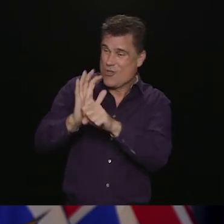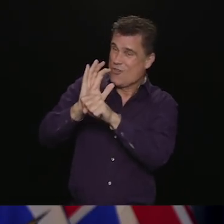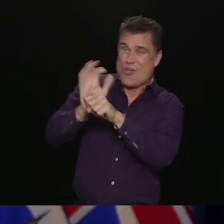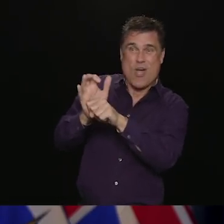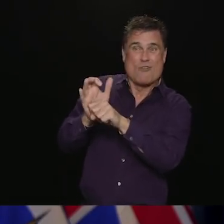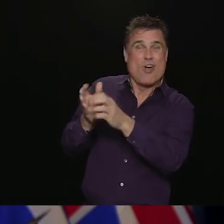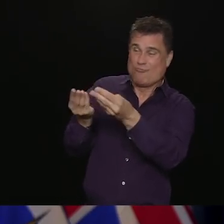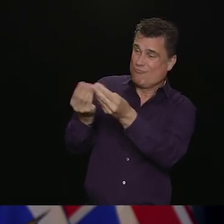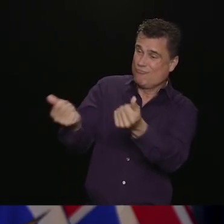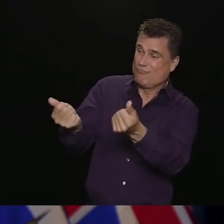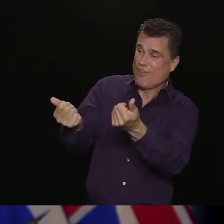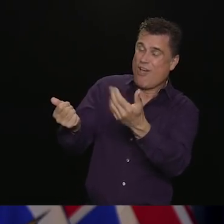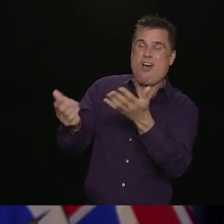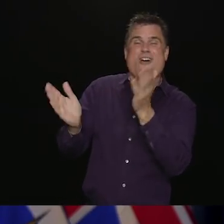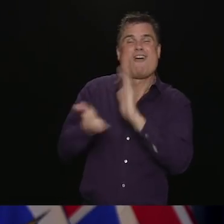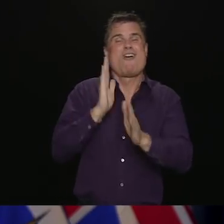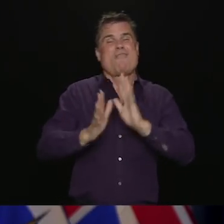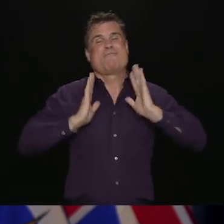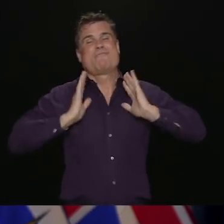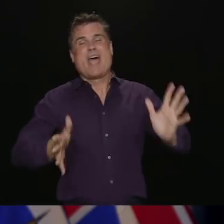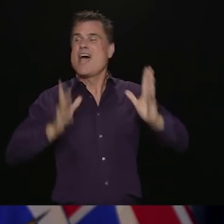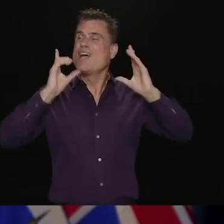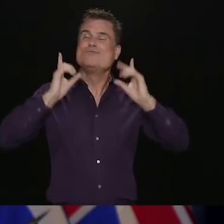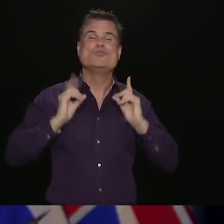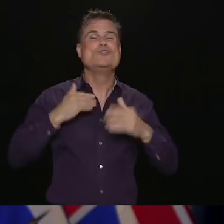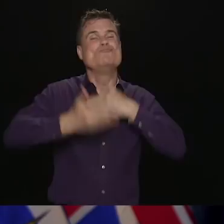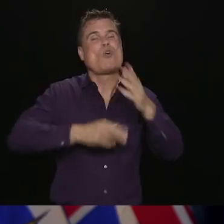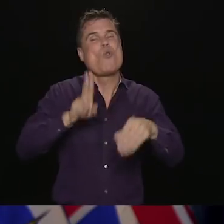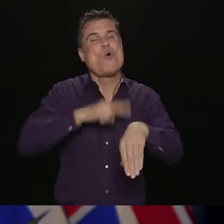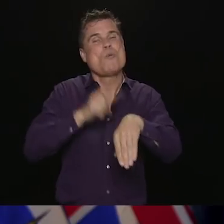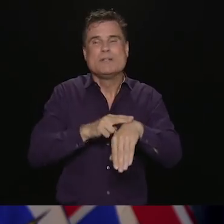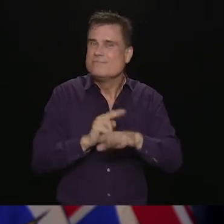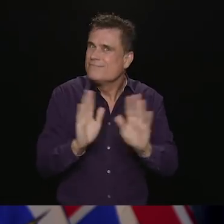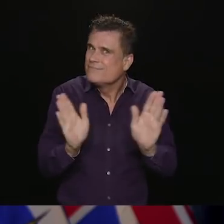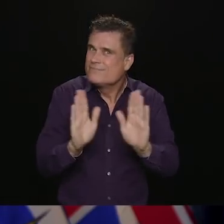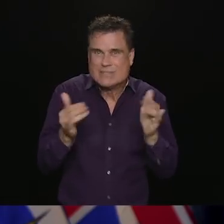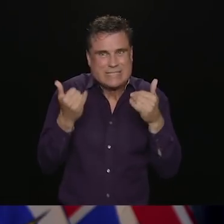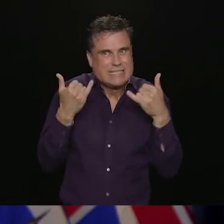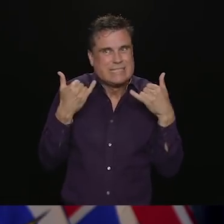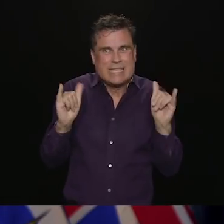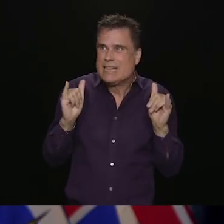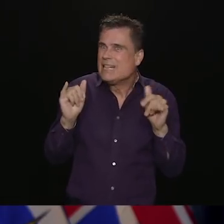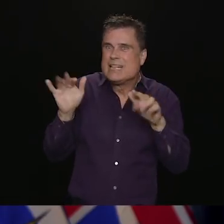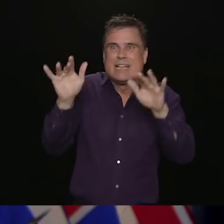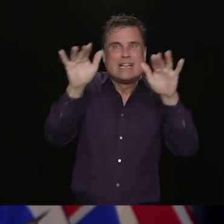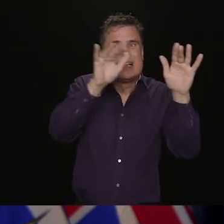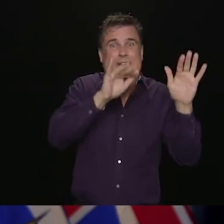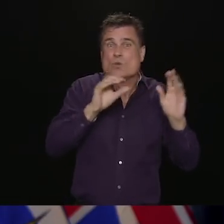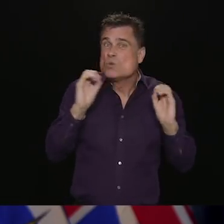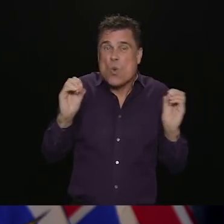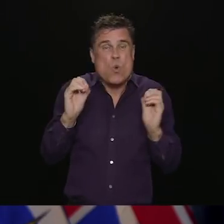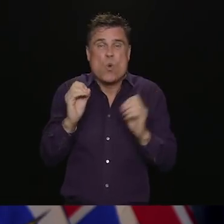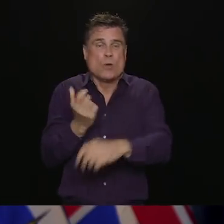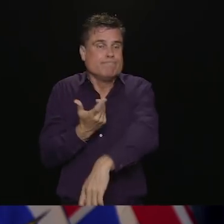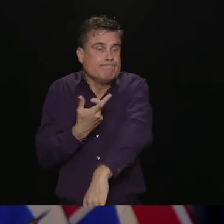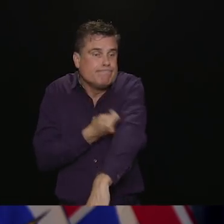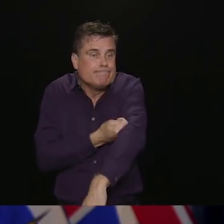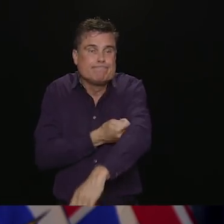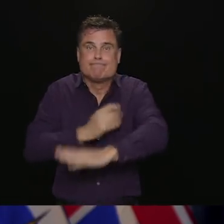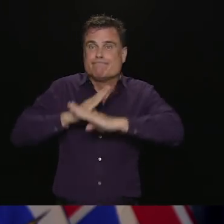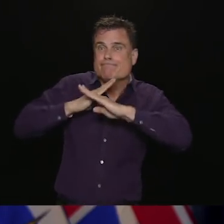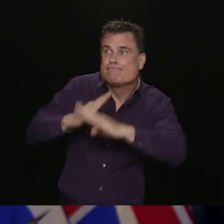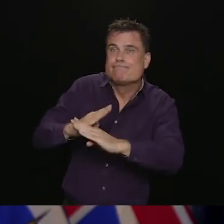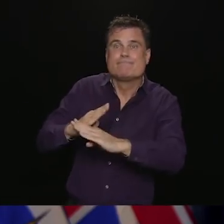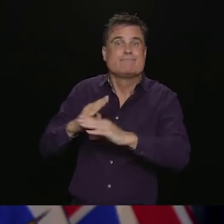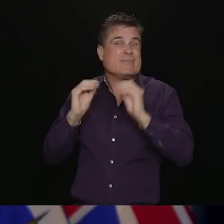over. There continues to be no effective treatment, and the virus will continue in our communities for many months to